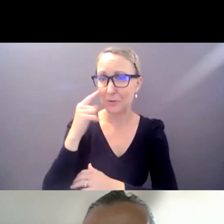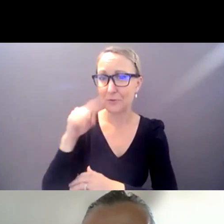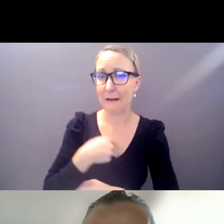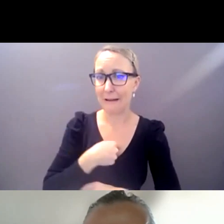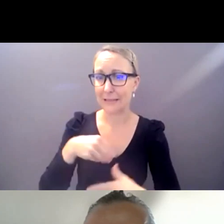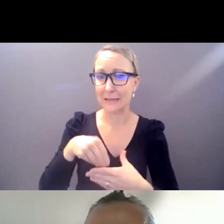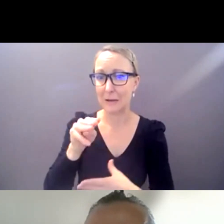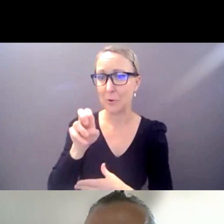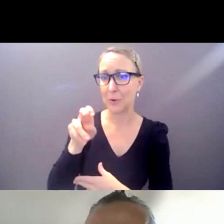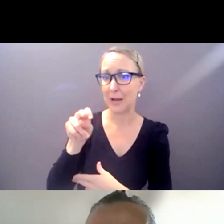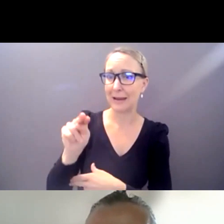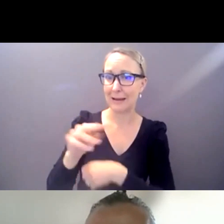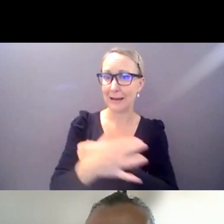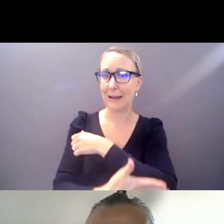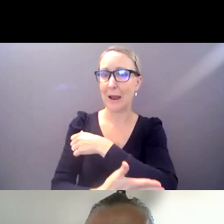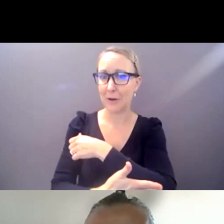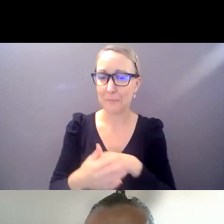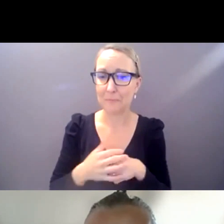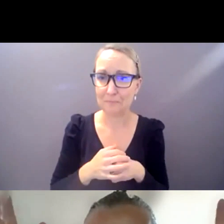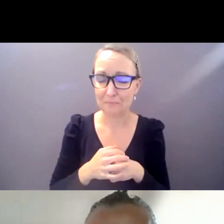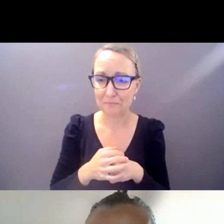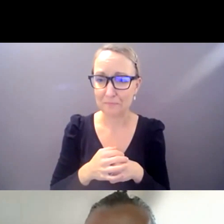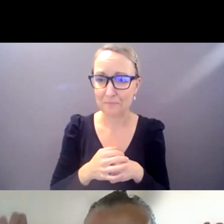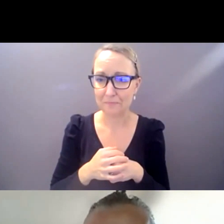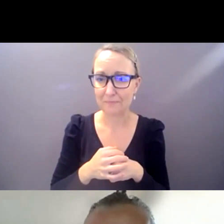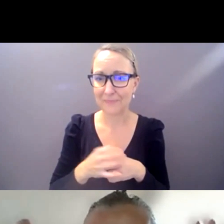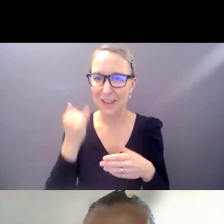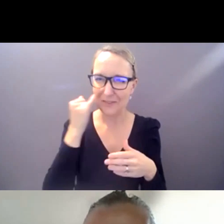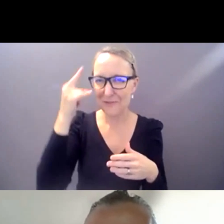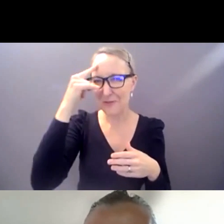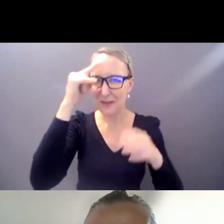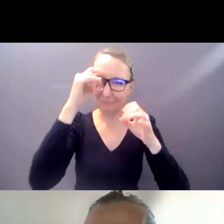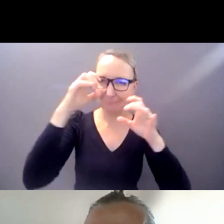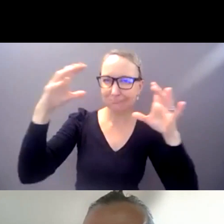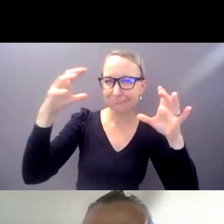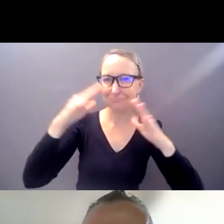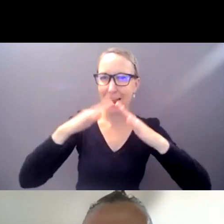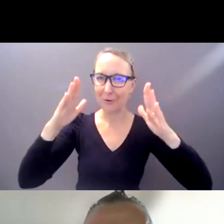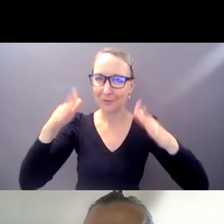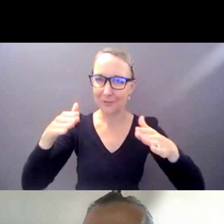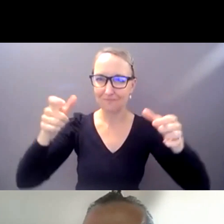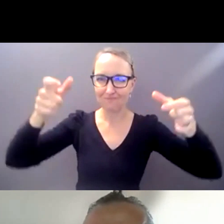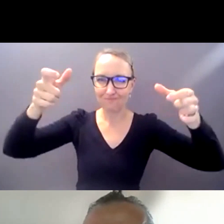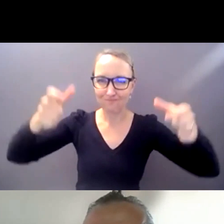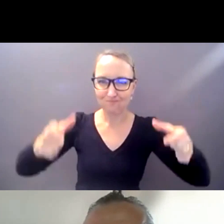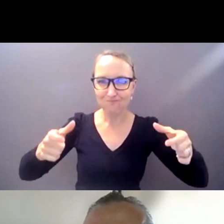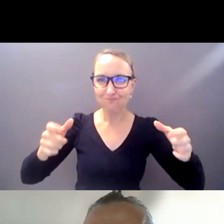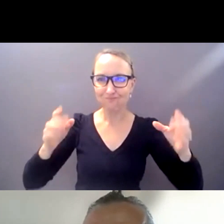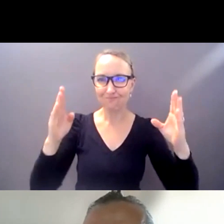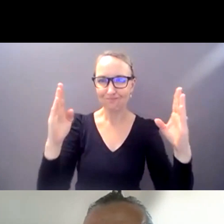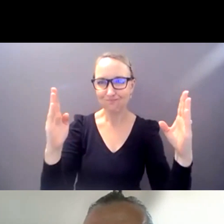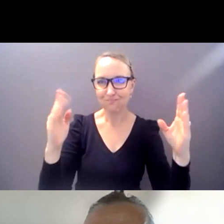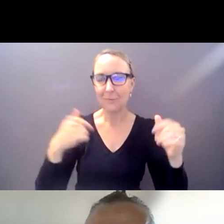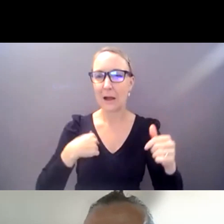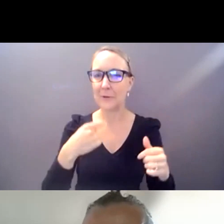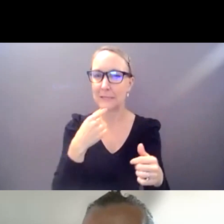Marin County. And if we're talking about studs or framing out, I would say that Marin's hub